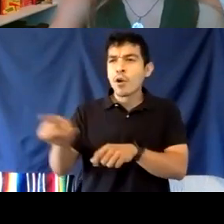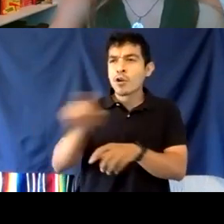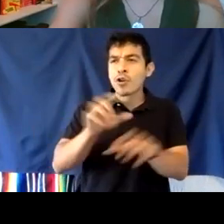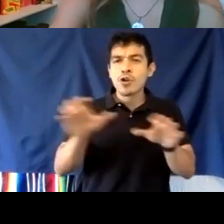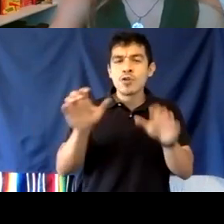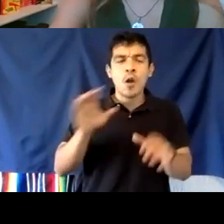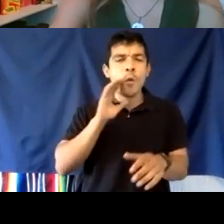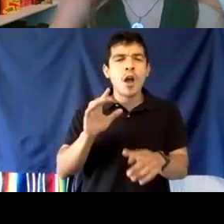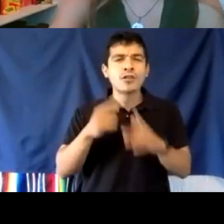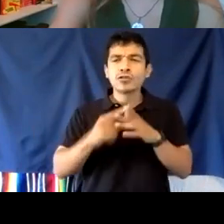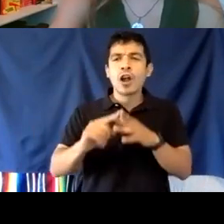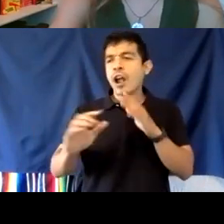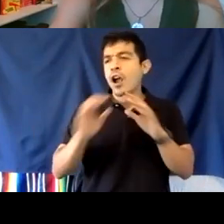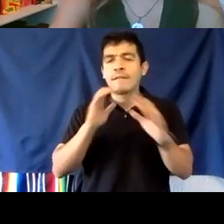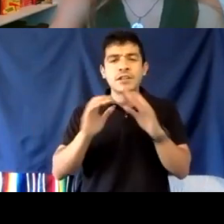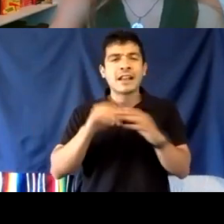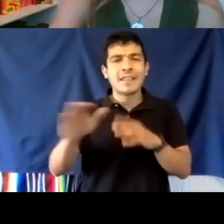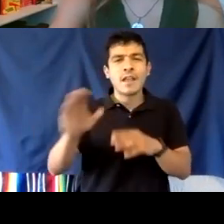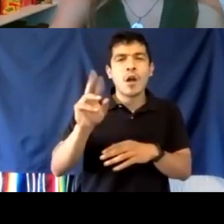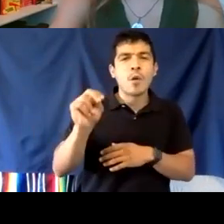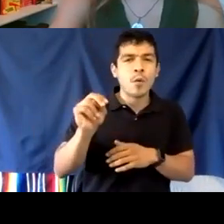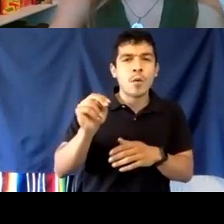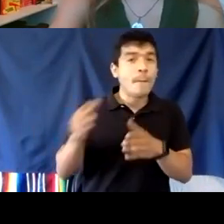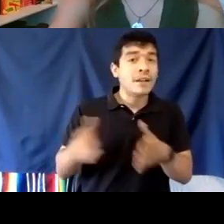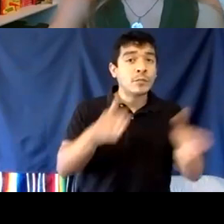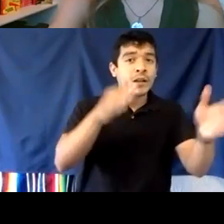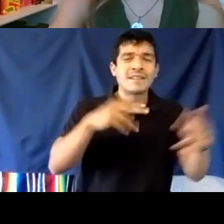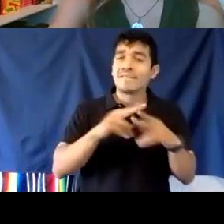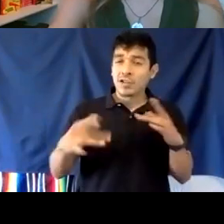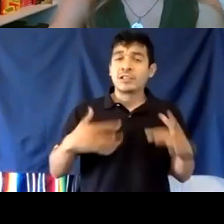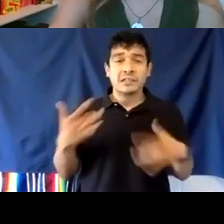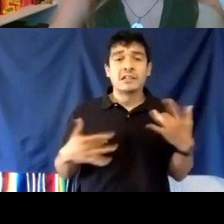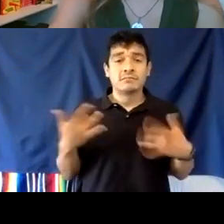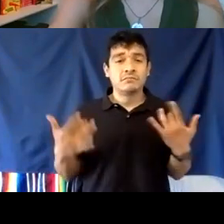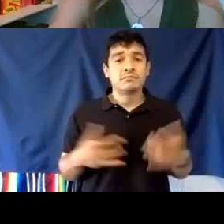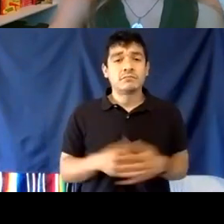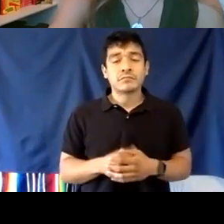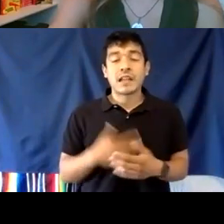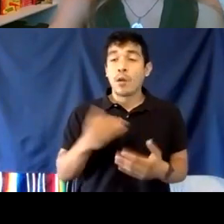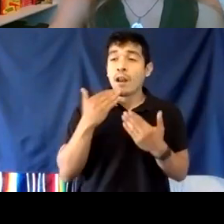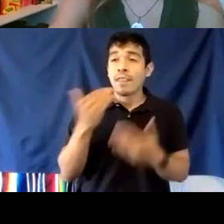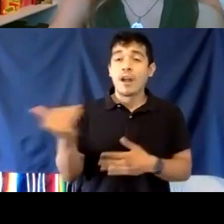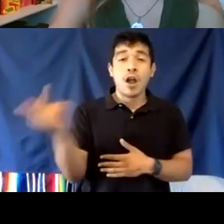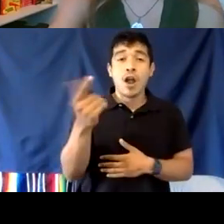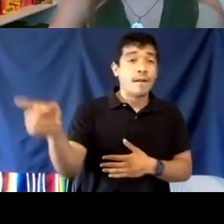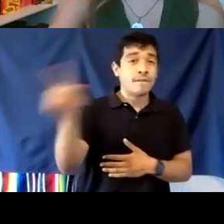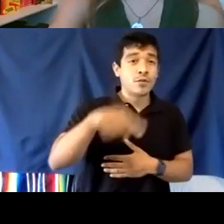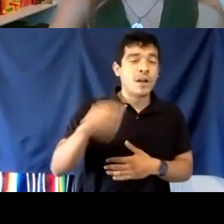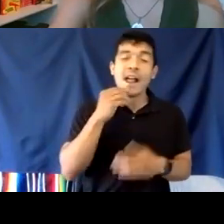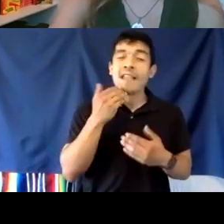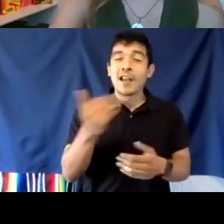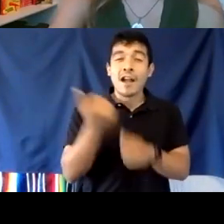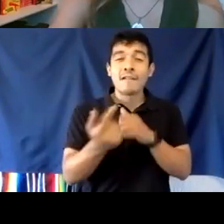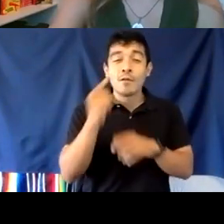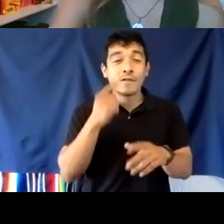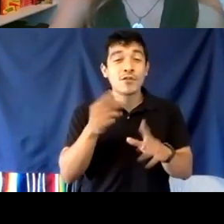activating conversations in their own pathways, which is very exciting. And want to thank you and thank all the attendees for coming in today,